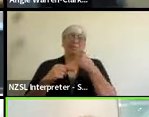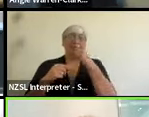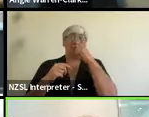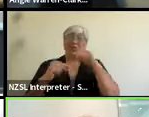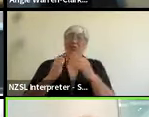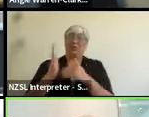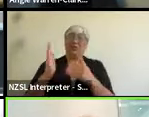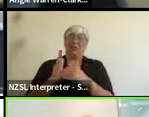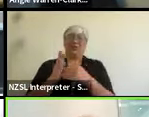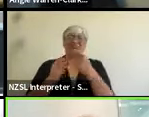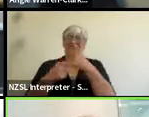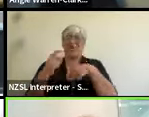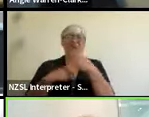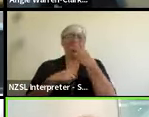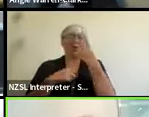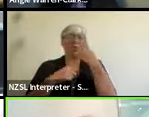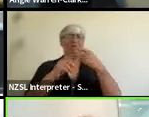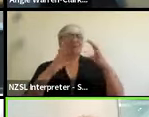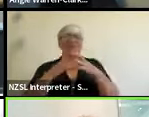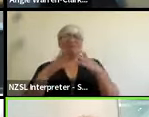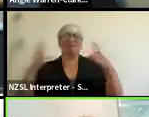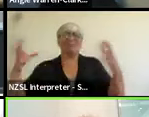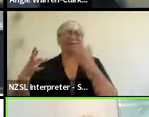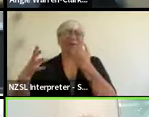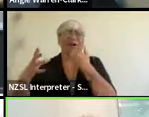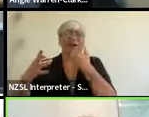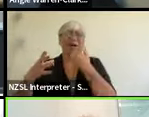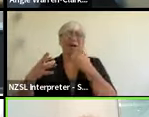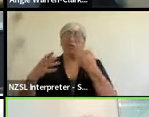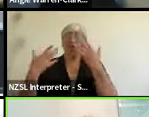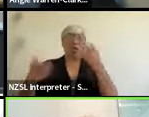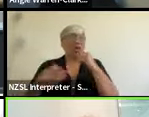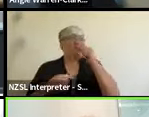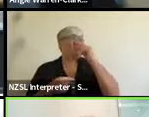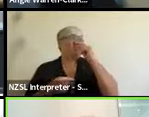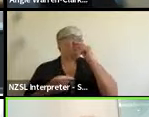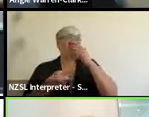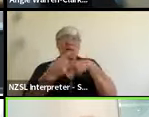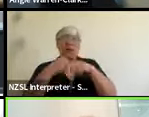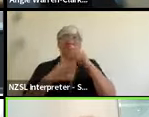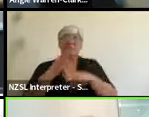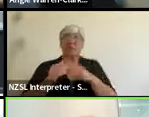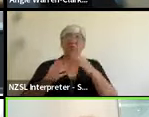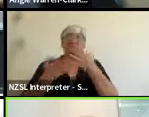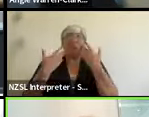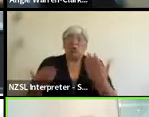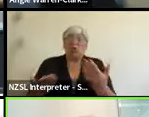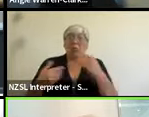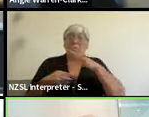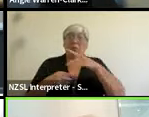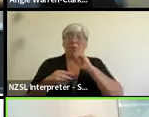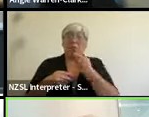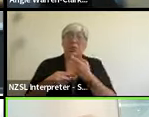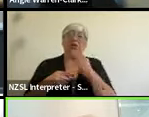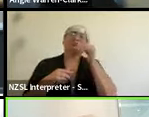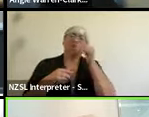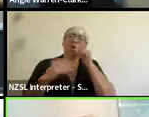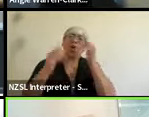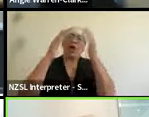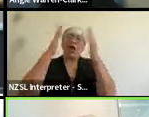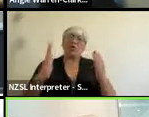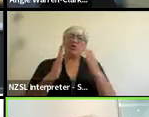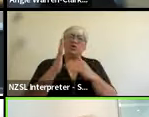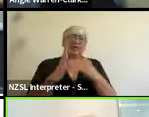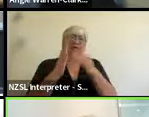acquire a disability. So if you're in Aotearoa housing, they can make adaptations to your